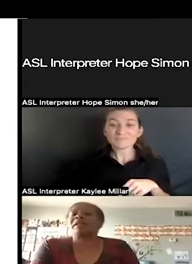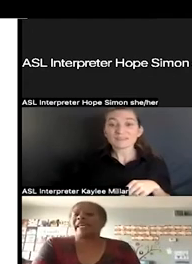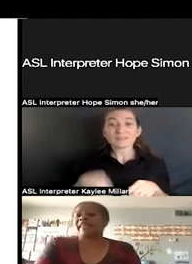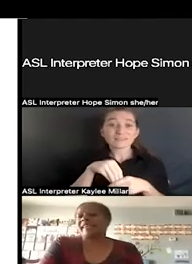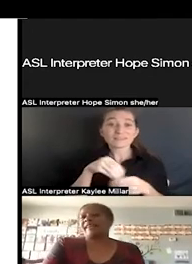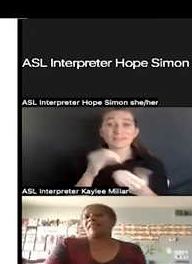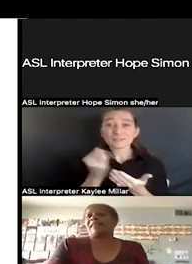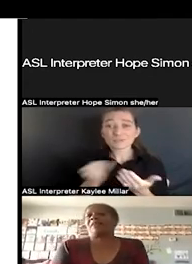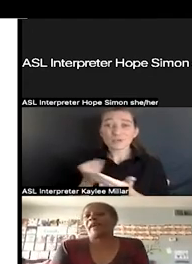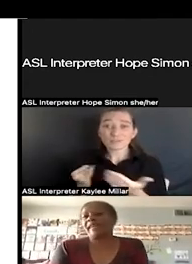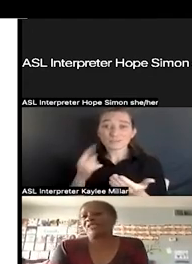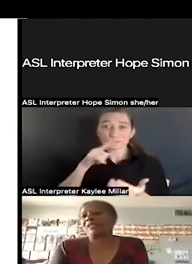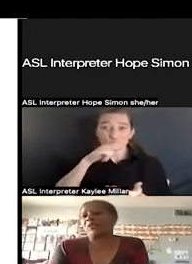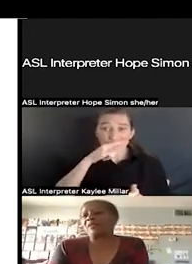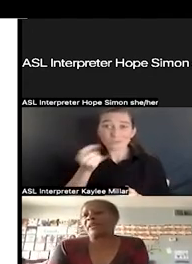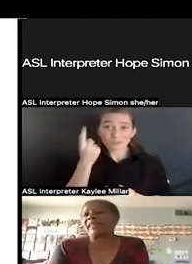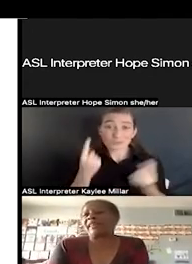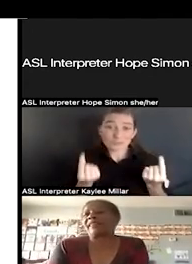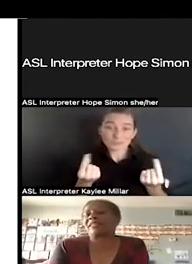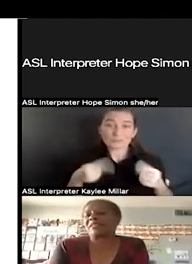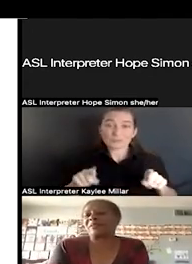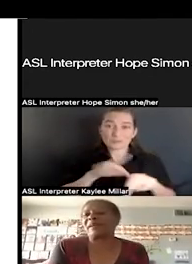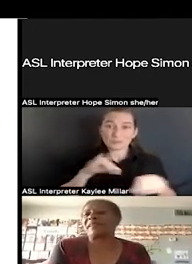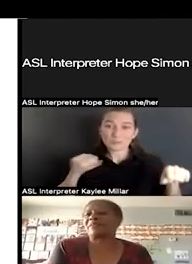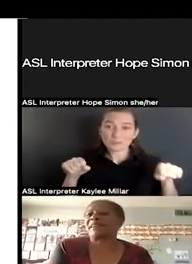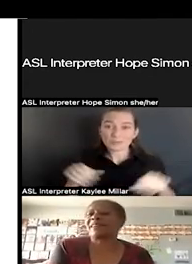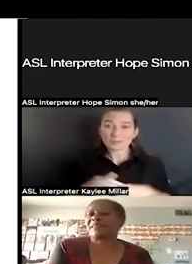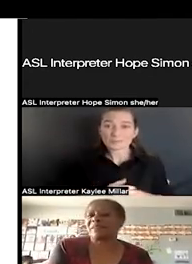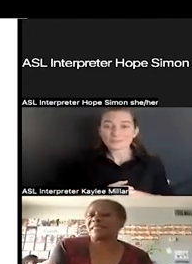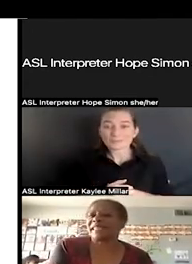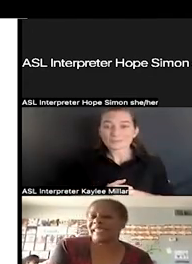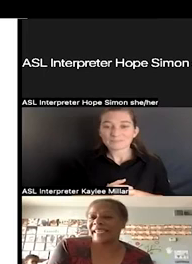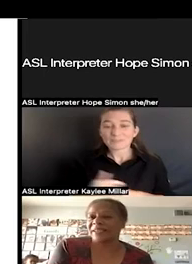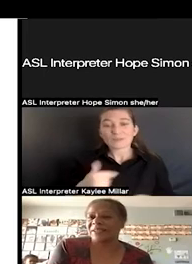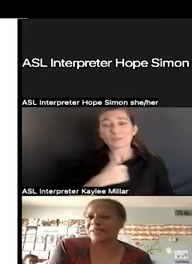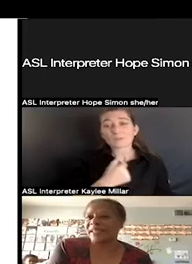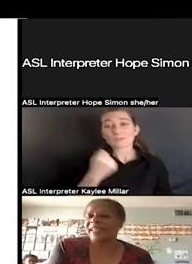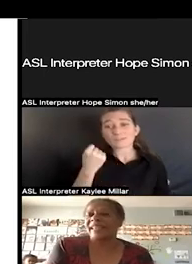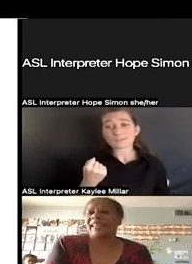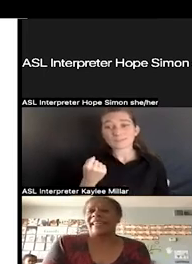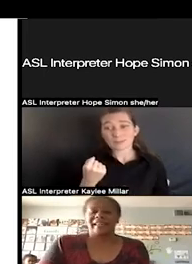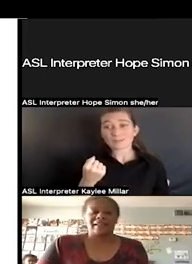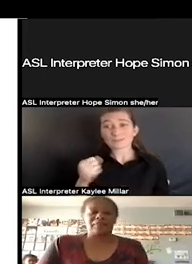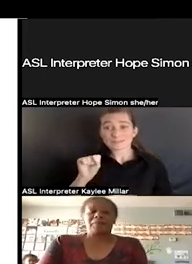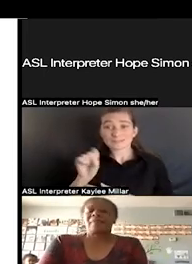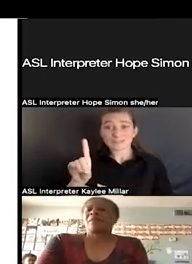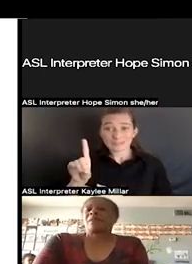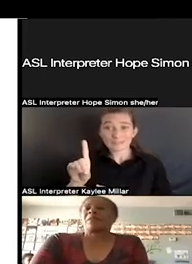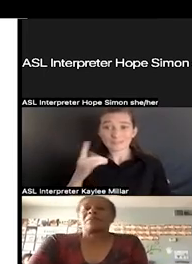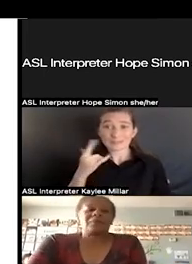small daycare of 8 children located on the southern part of San Diego. And